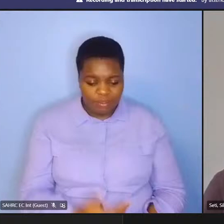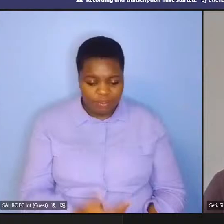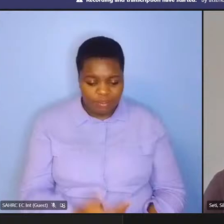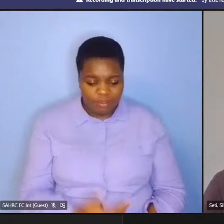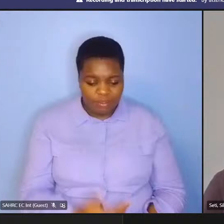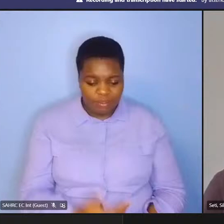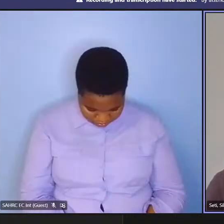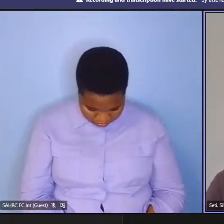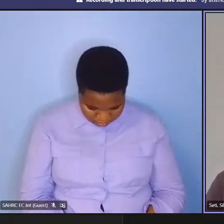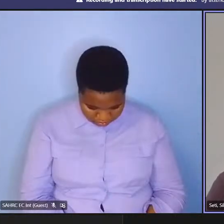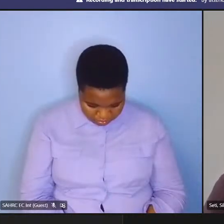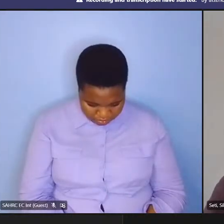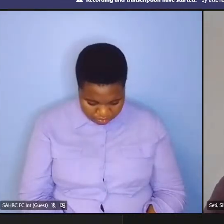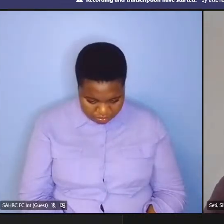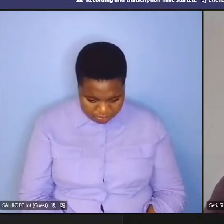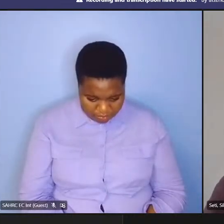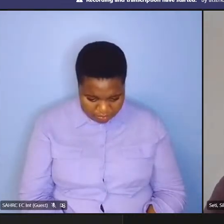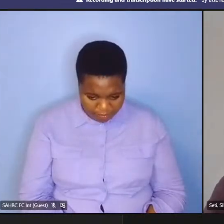in doing so.